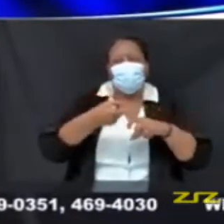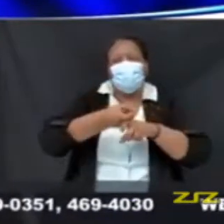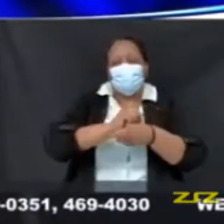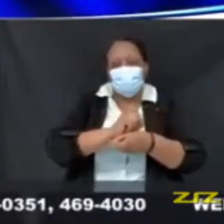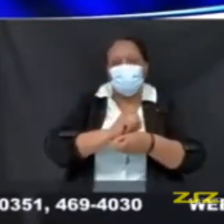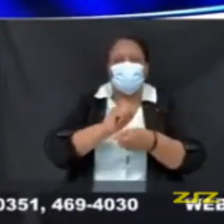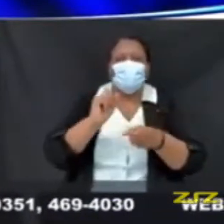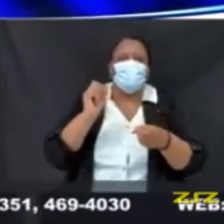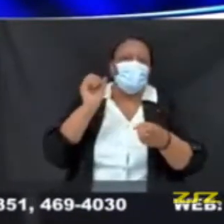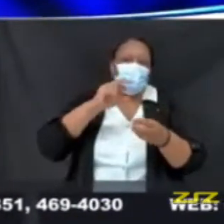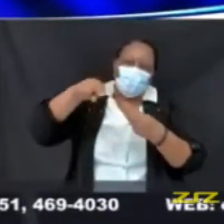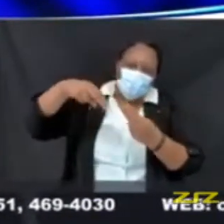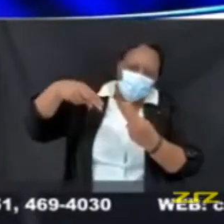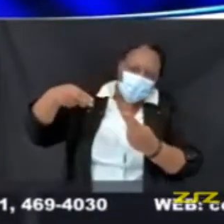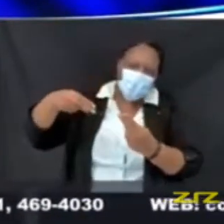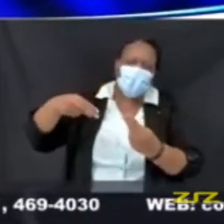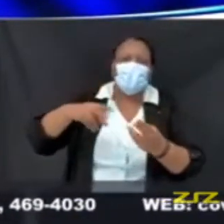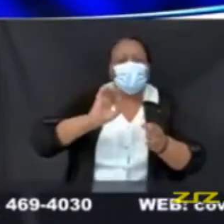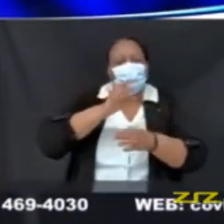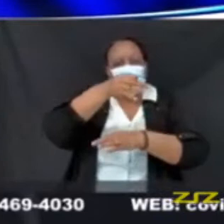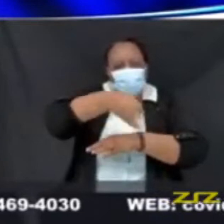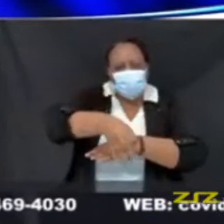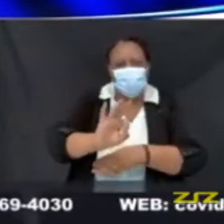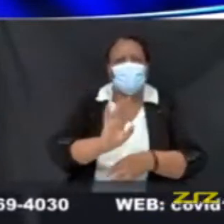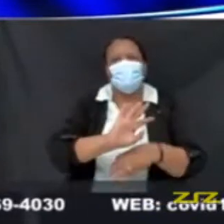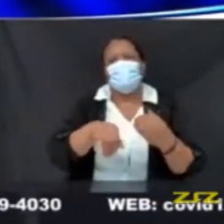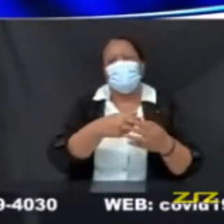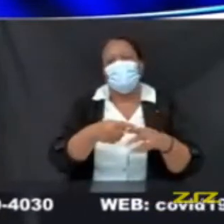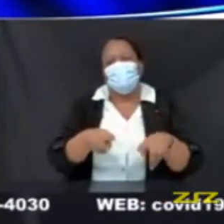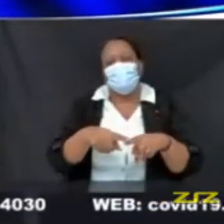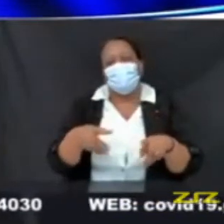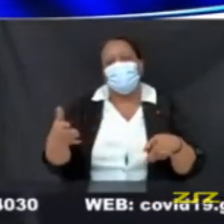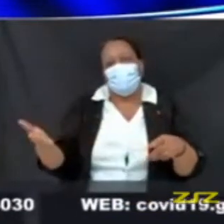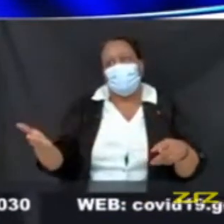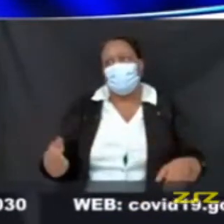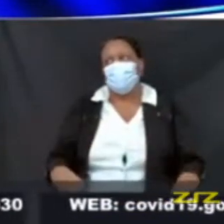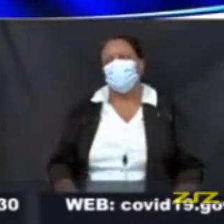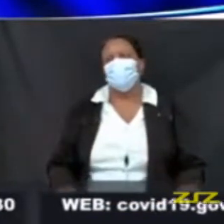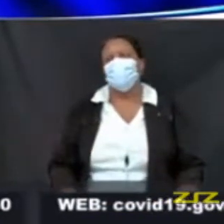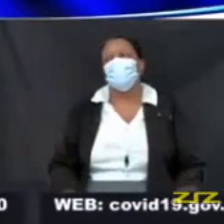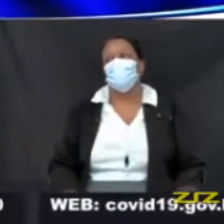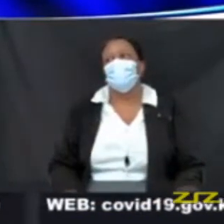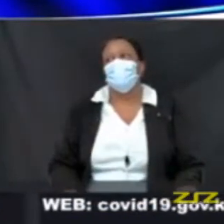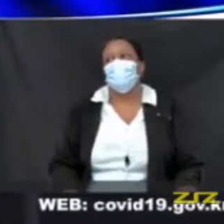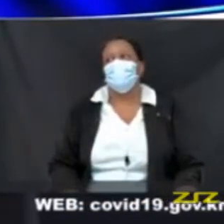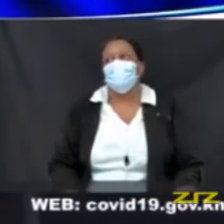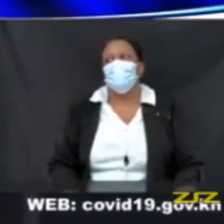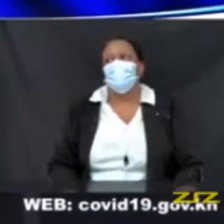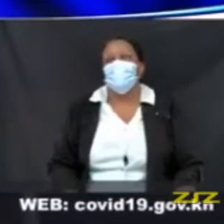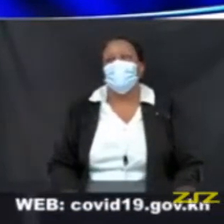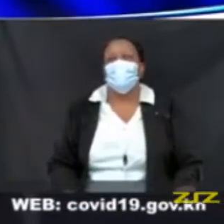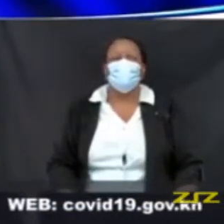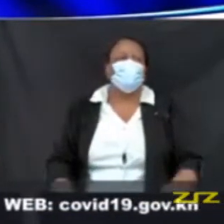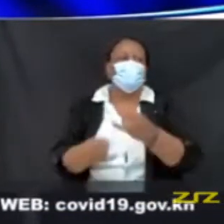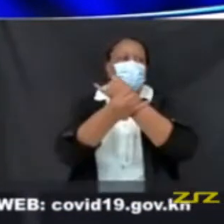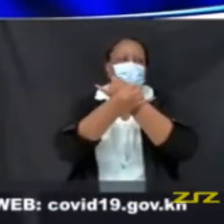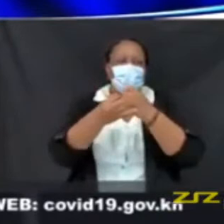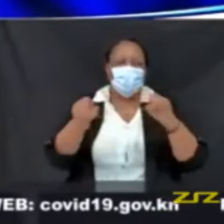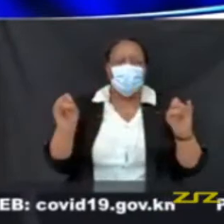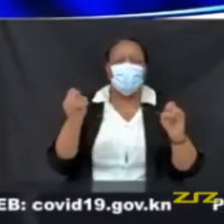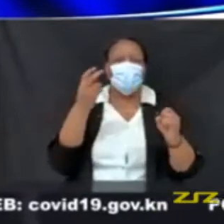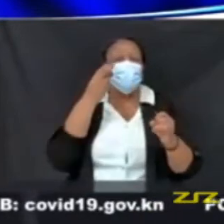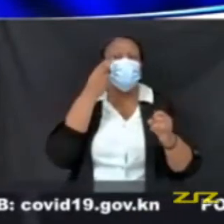of controlling risks that are being faced by these same communities and individuals. The international observance